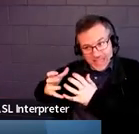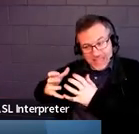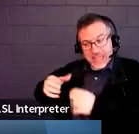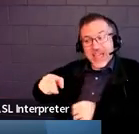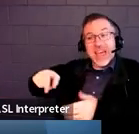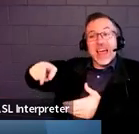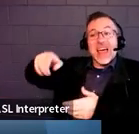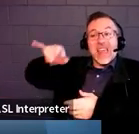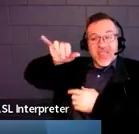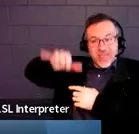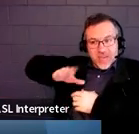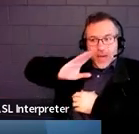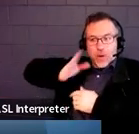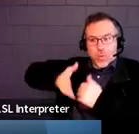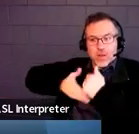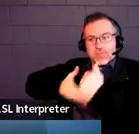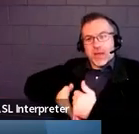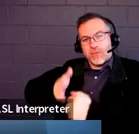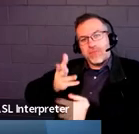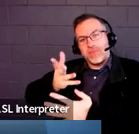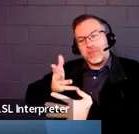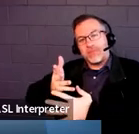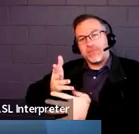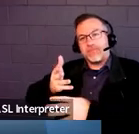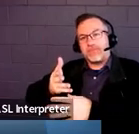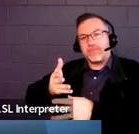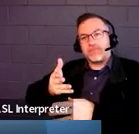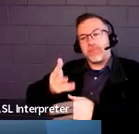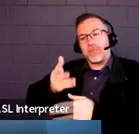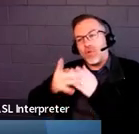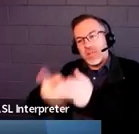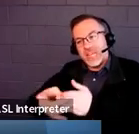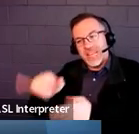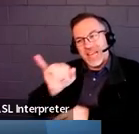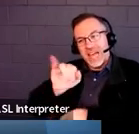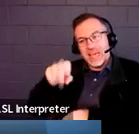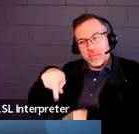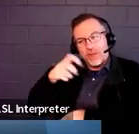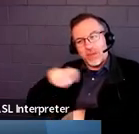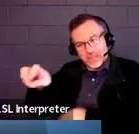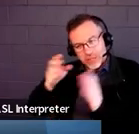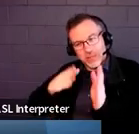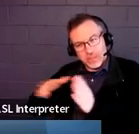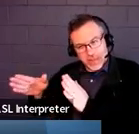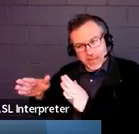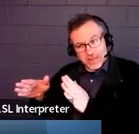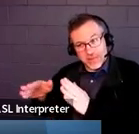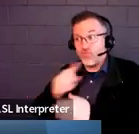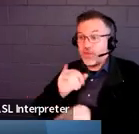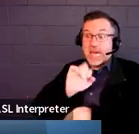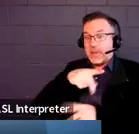inform your IEP transition plan and your IEP in general.